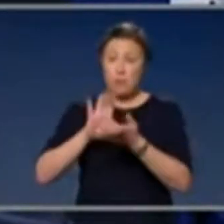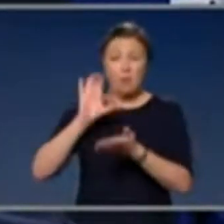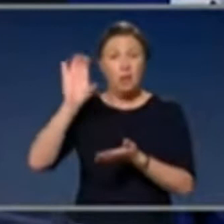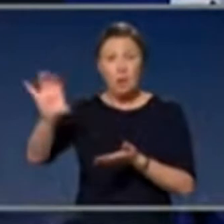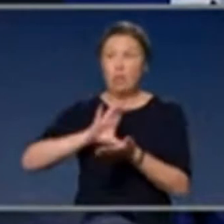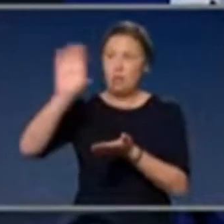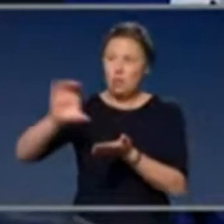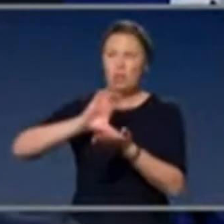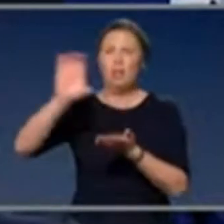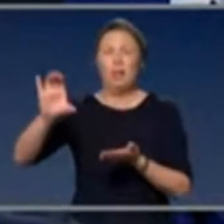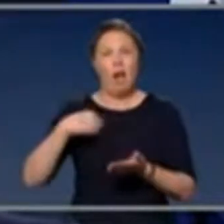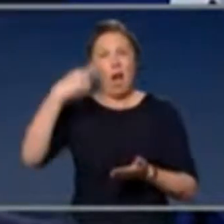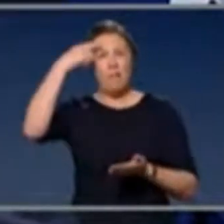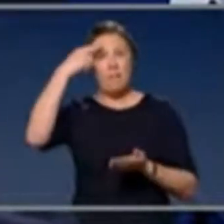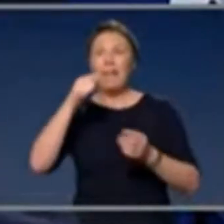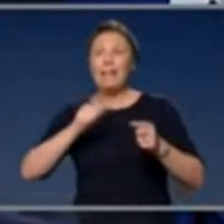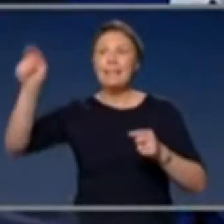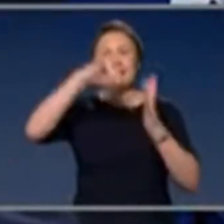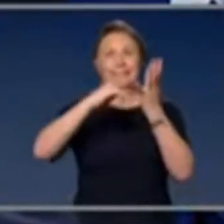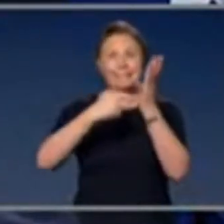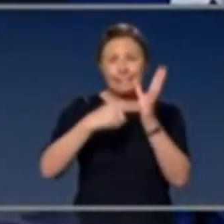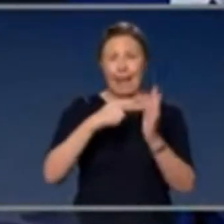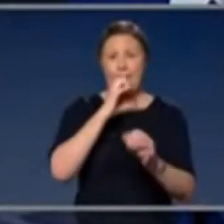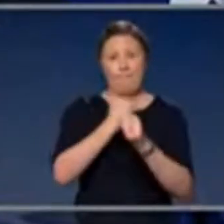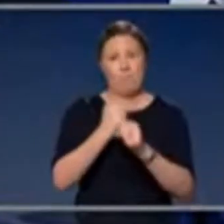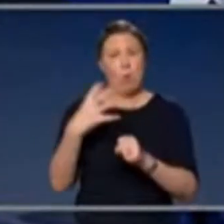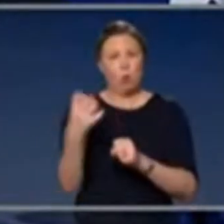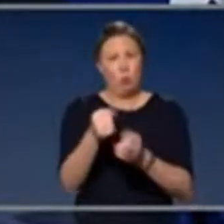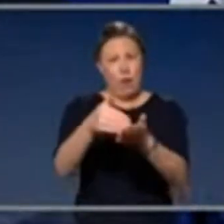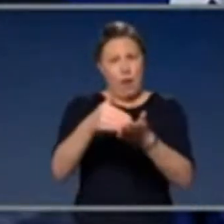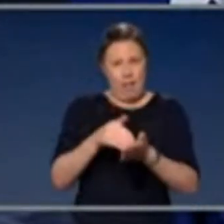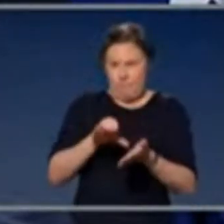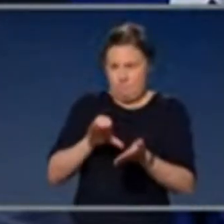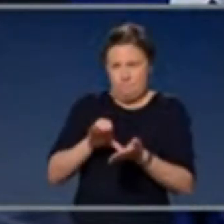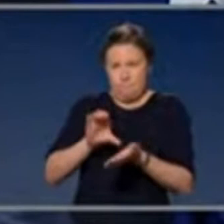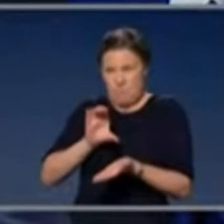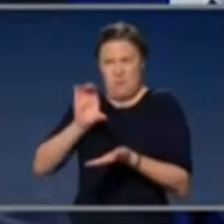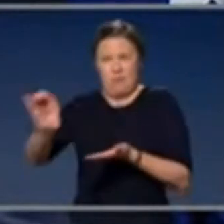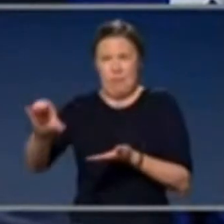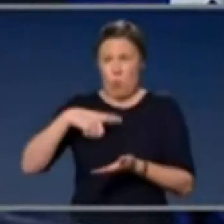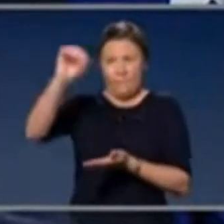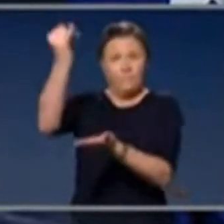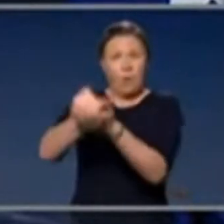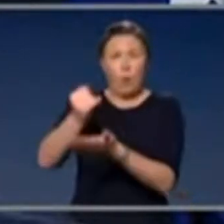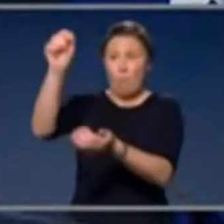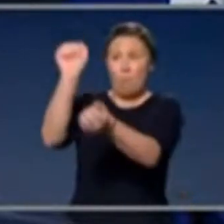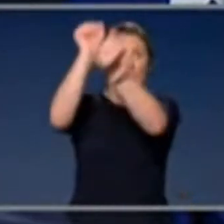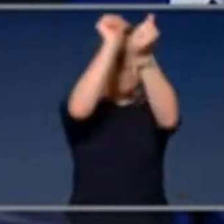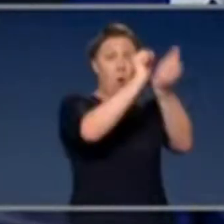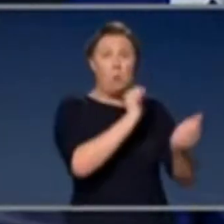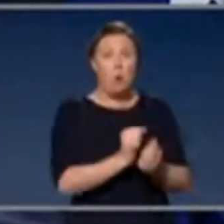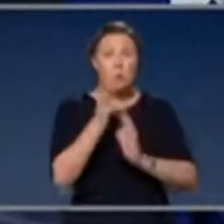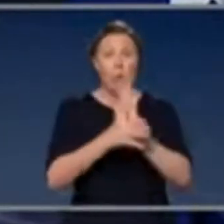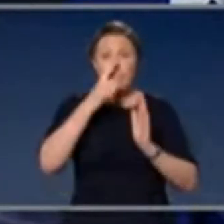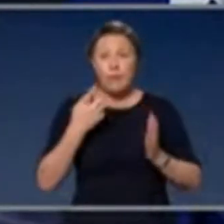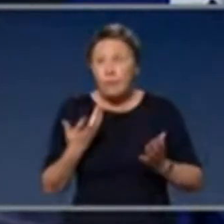load, given the decisions they've made, and I'm sure weighing up the economic costs of that in making the